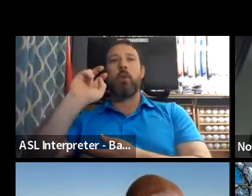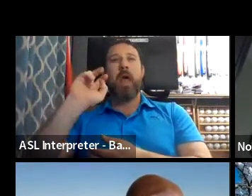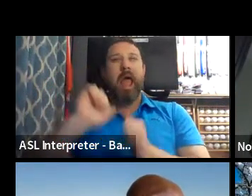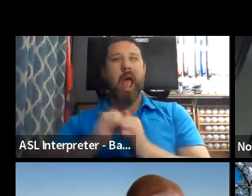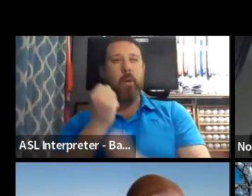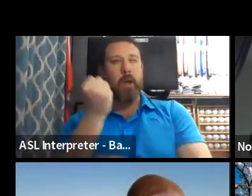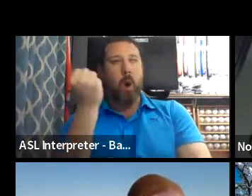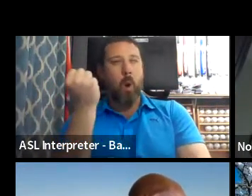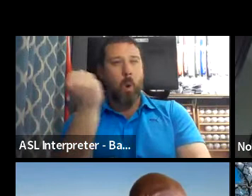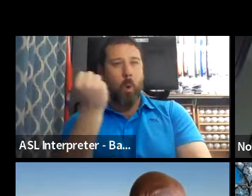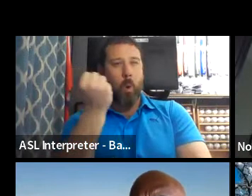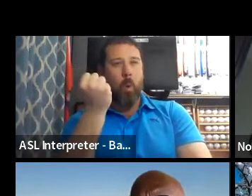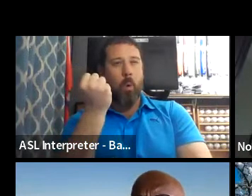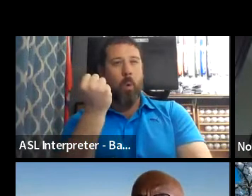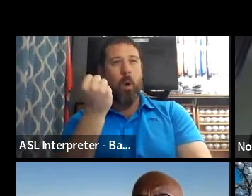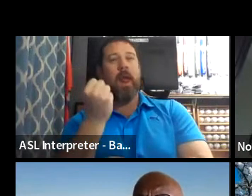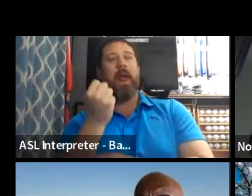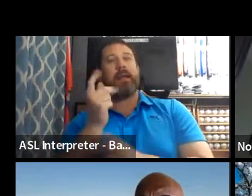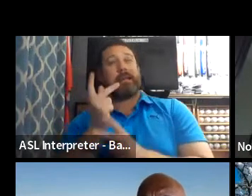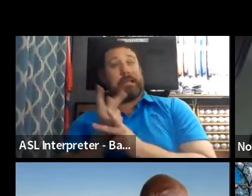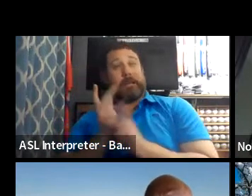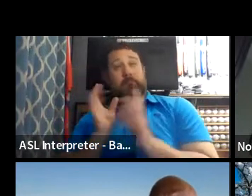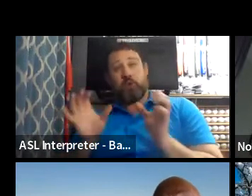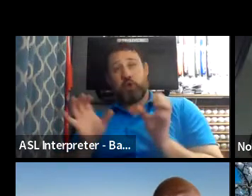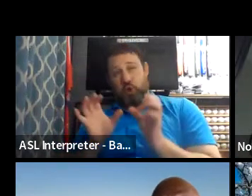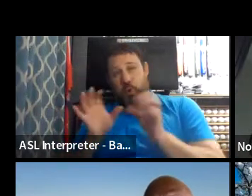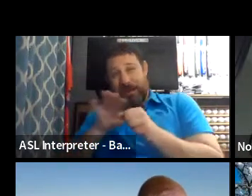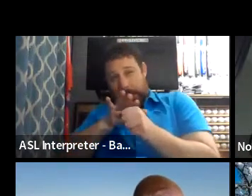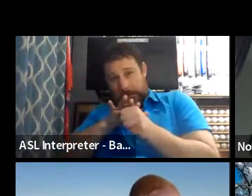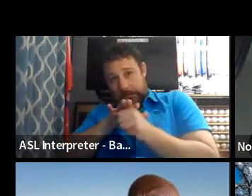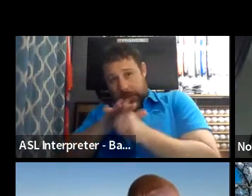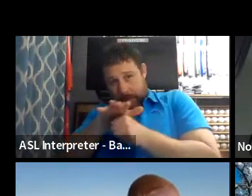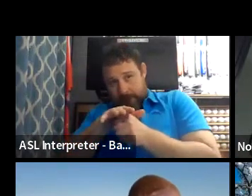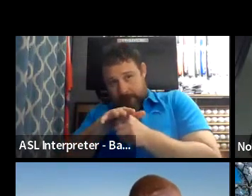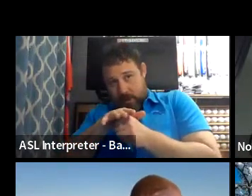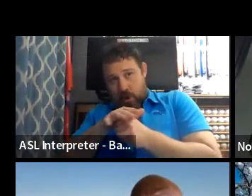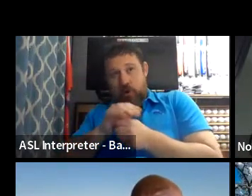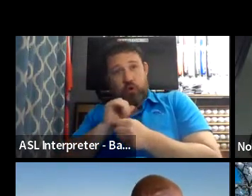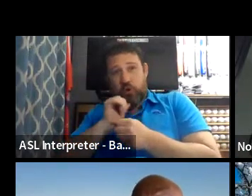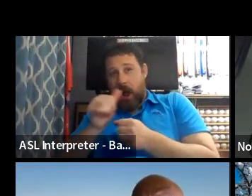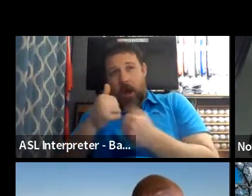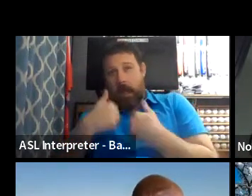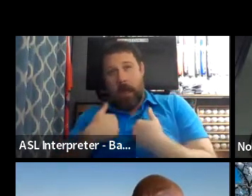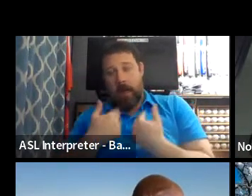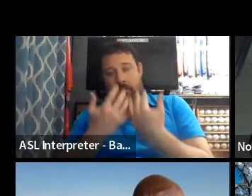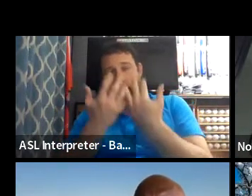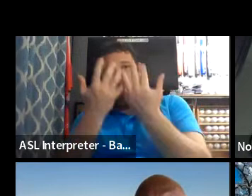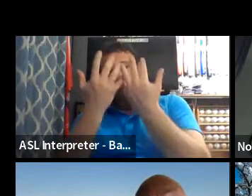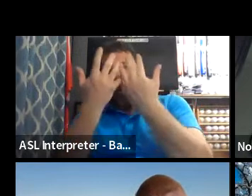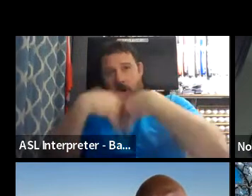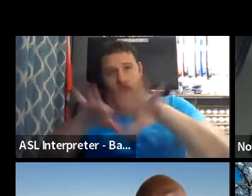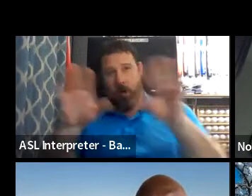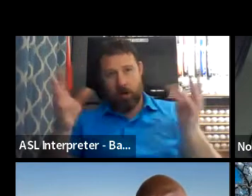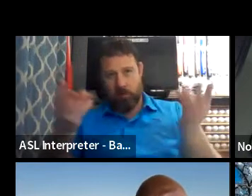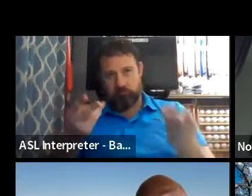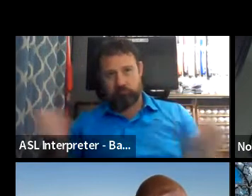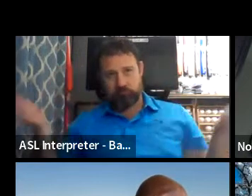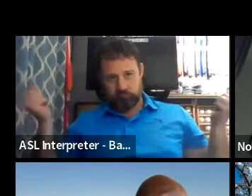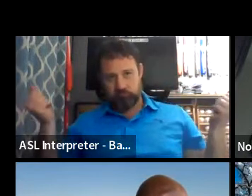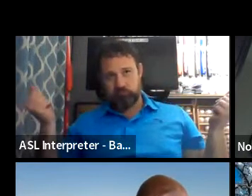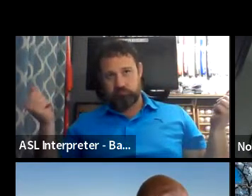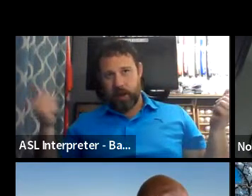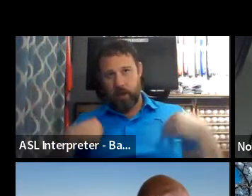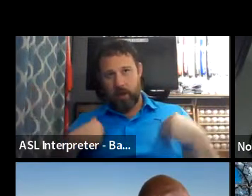space and keep doing enough things to not have the whole operation just fall away and we